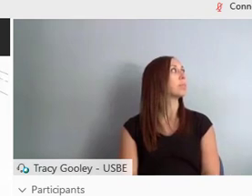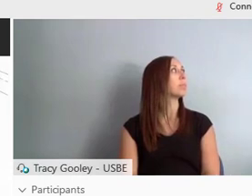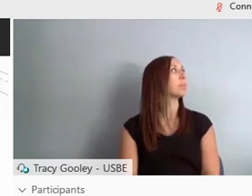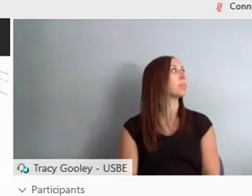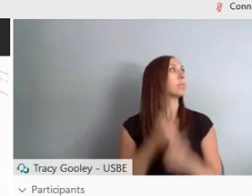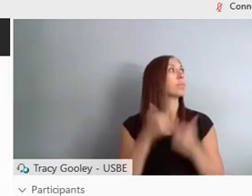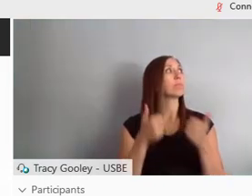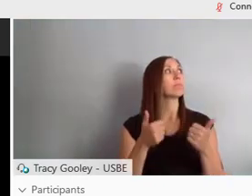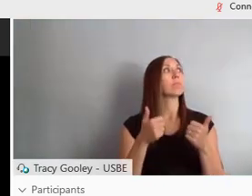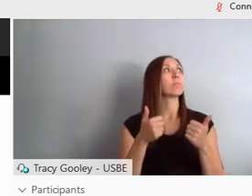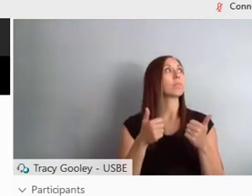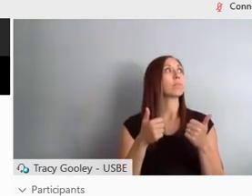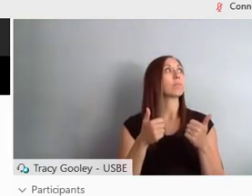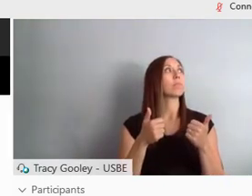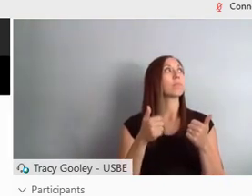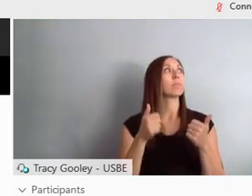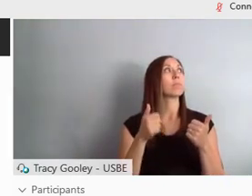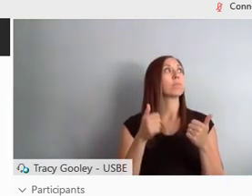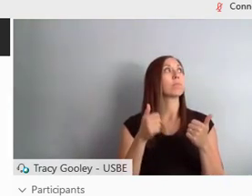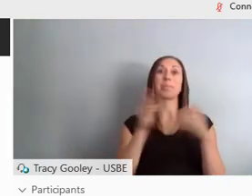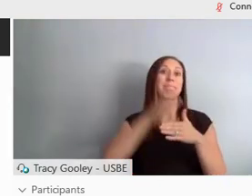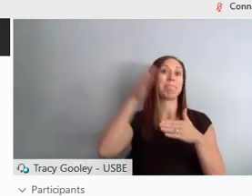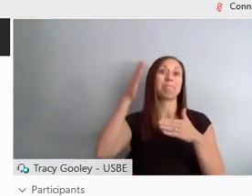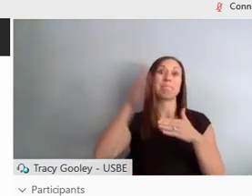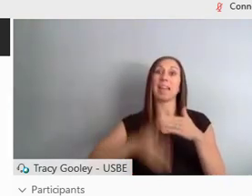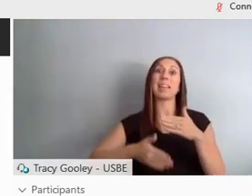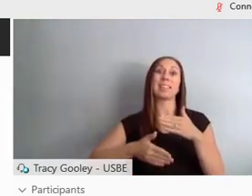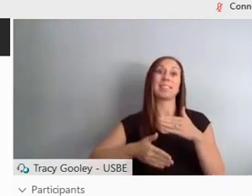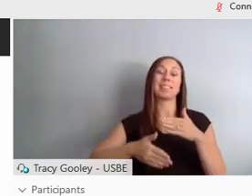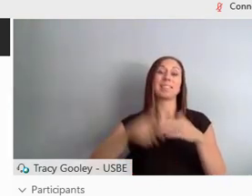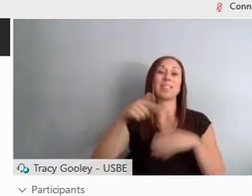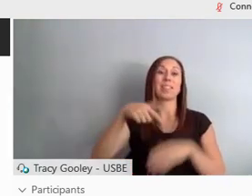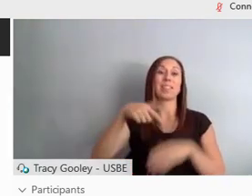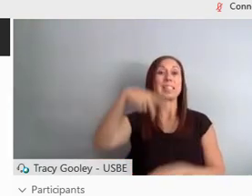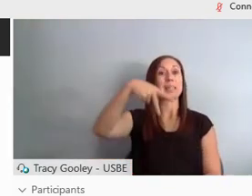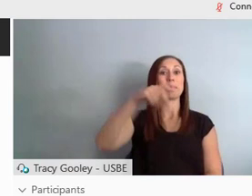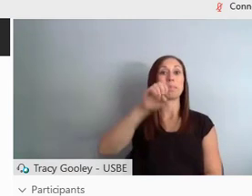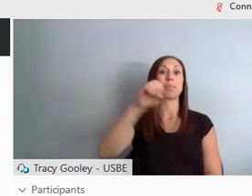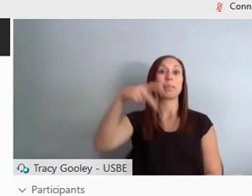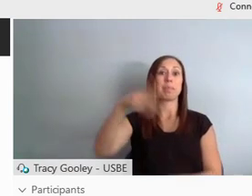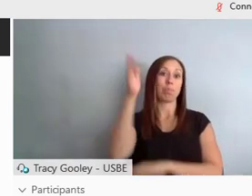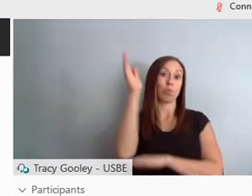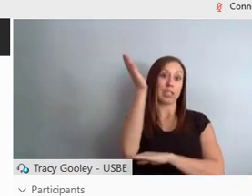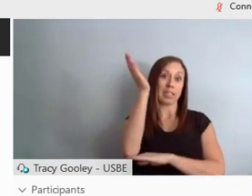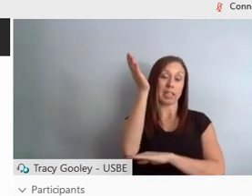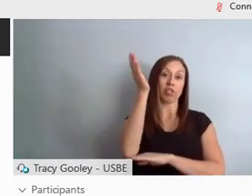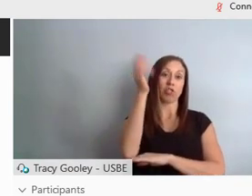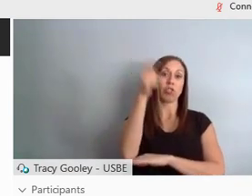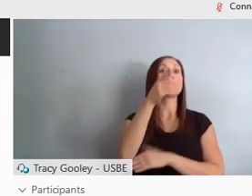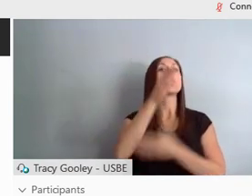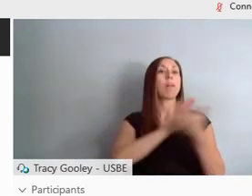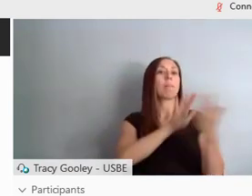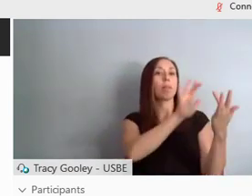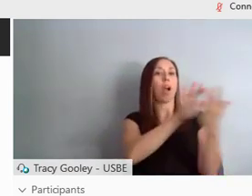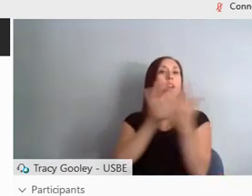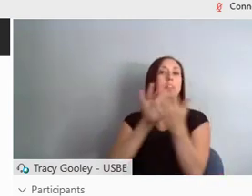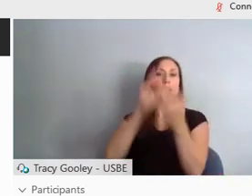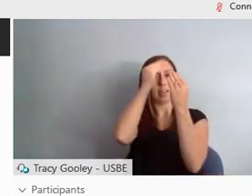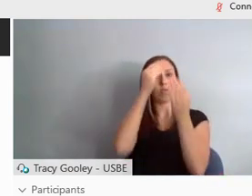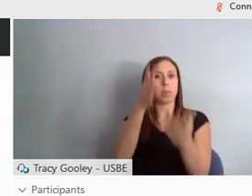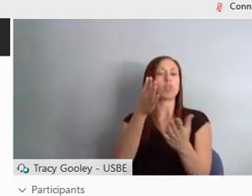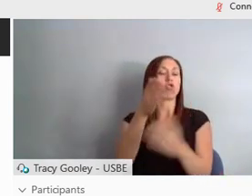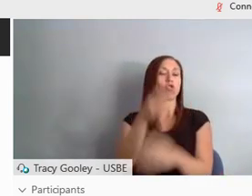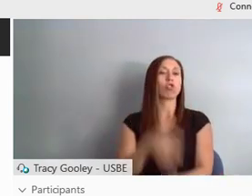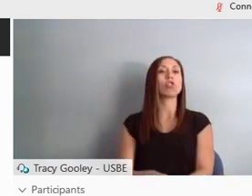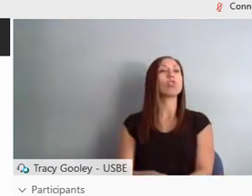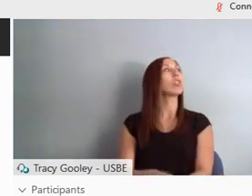All right, so this is the end of the PEEP presentation. Here is some contact information